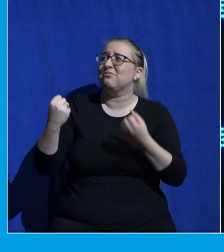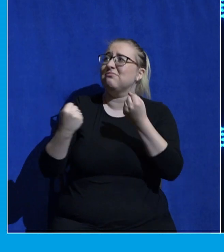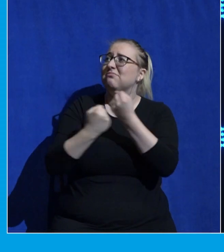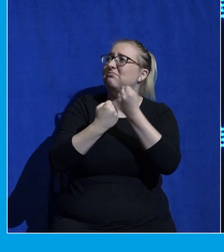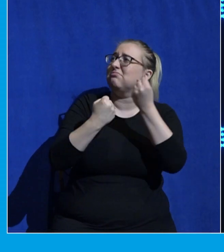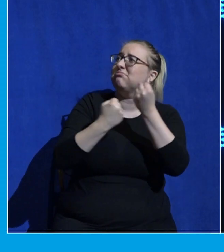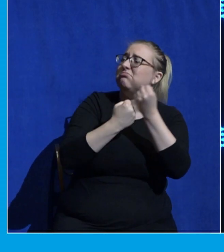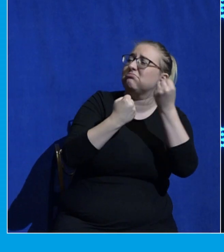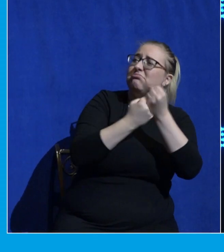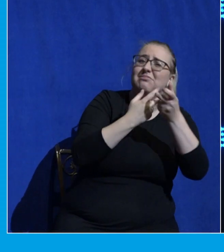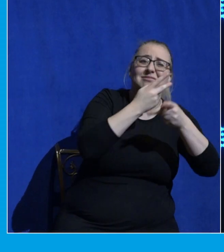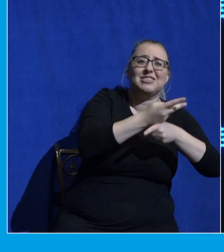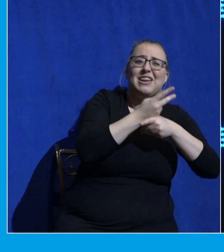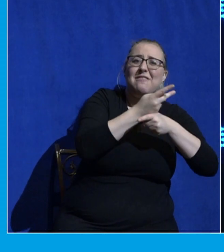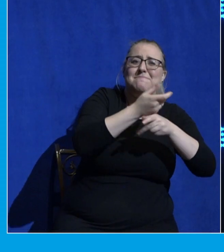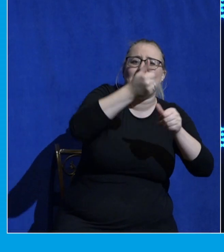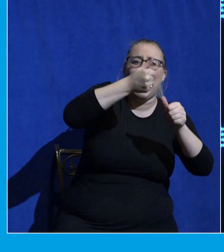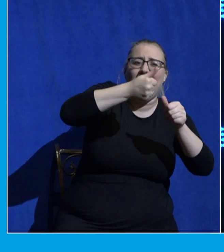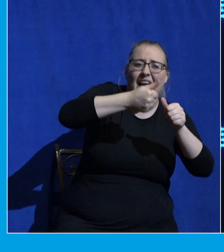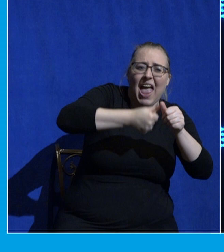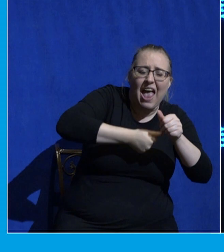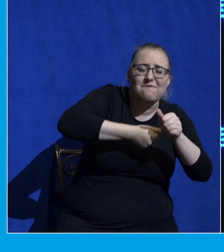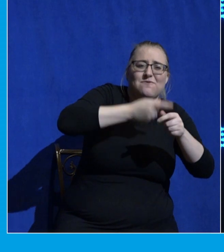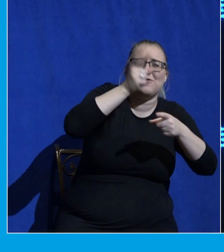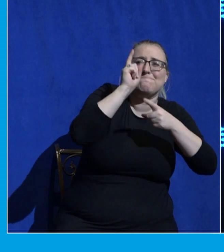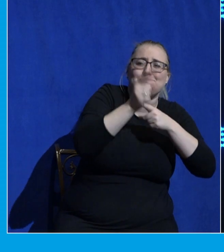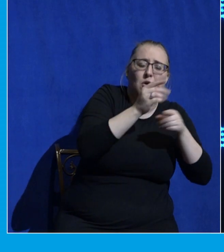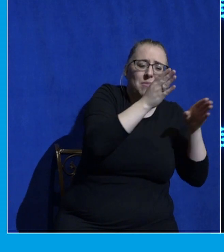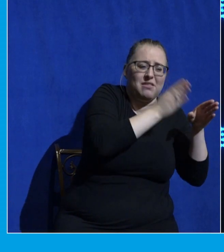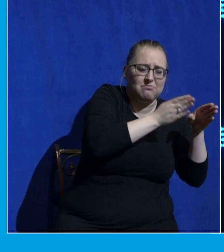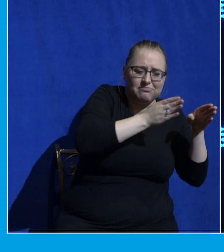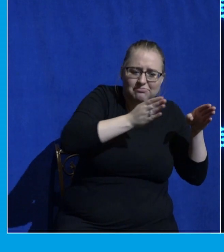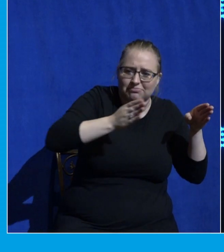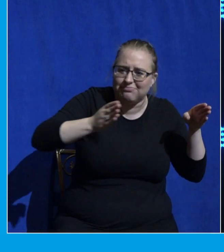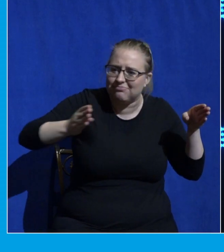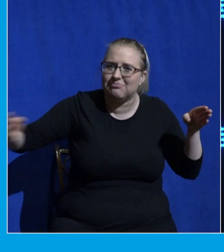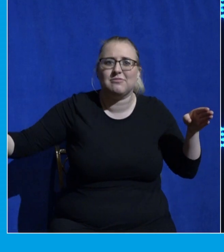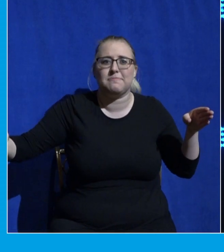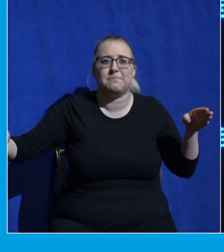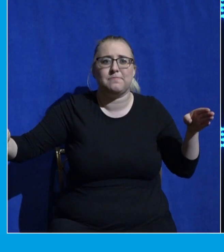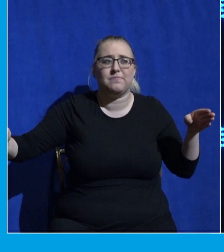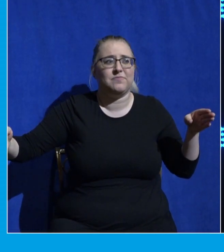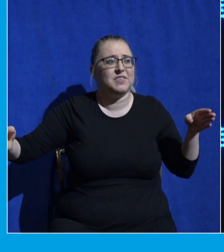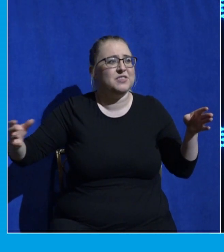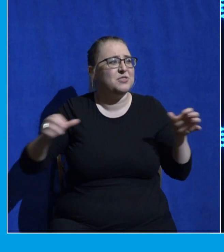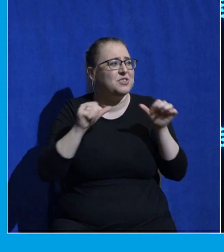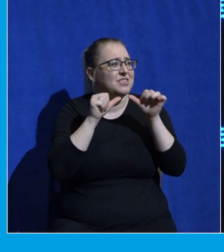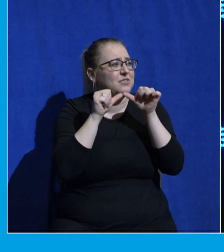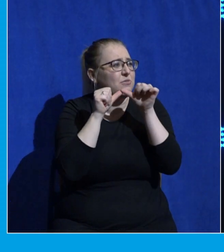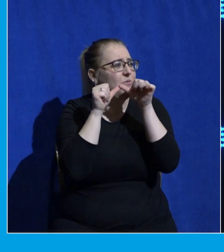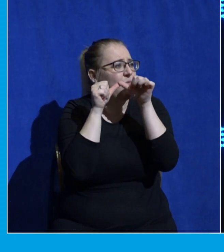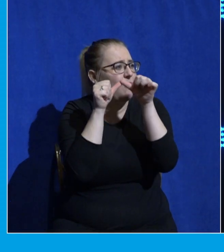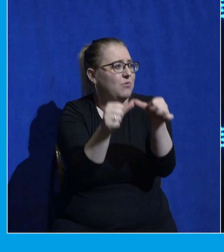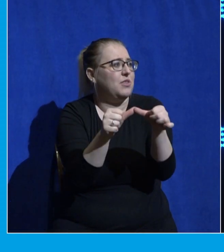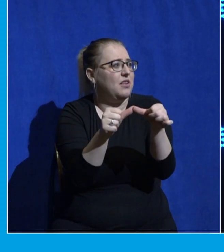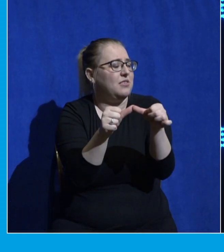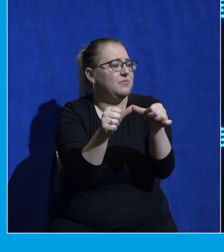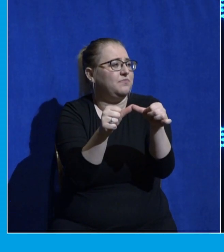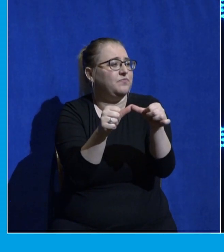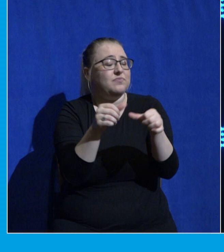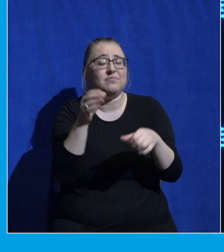way. Amen. Hold on. Hold on. Here's the thing. God is our